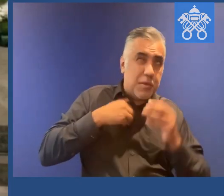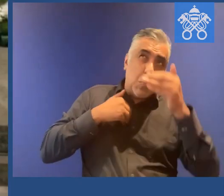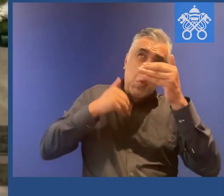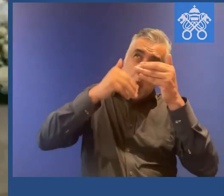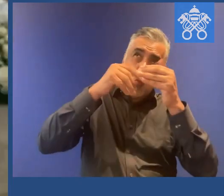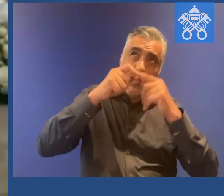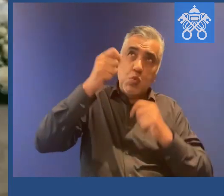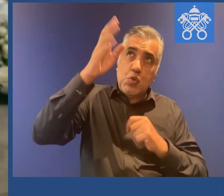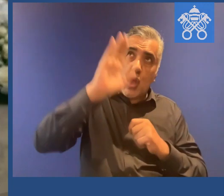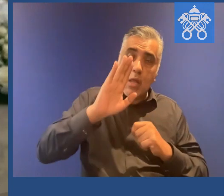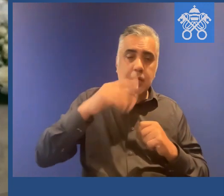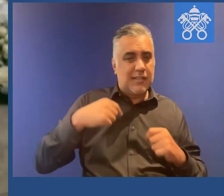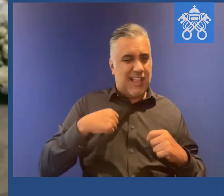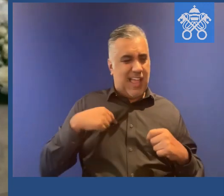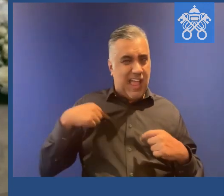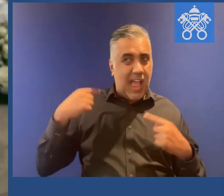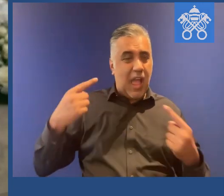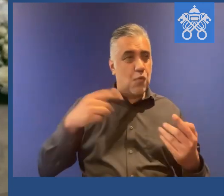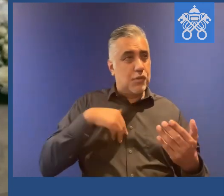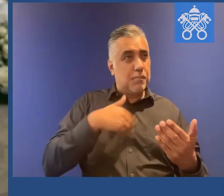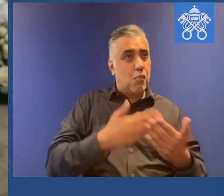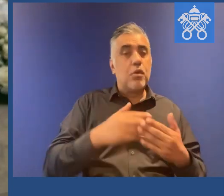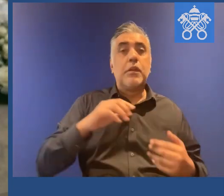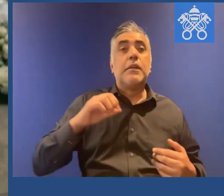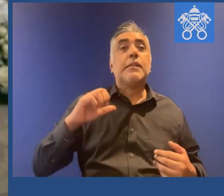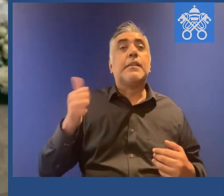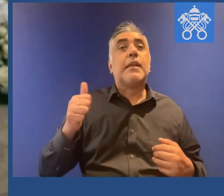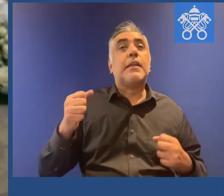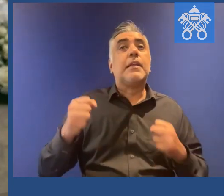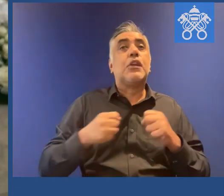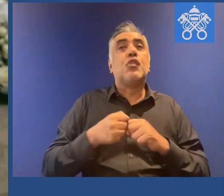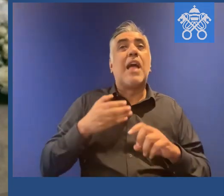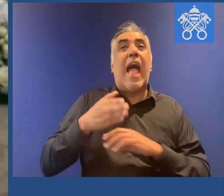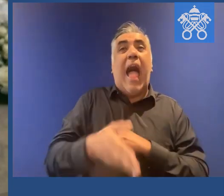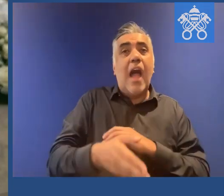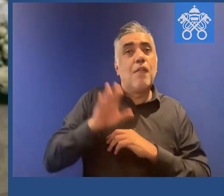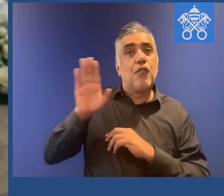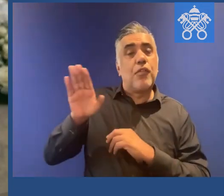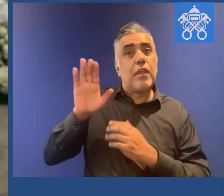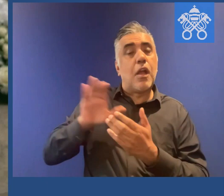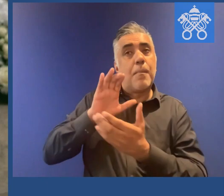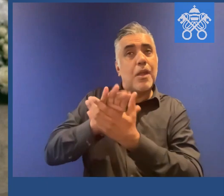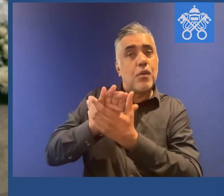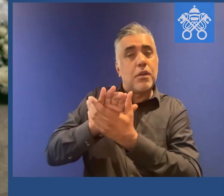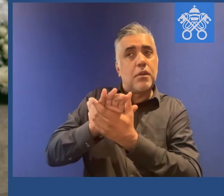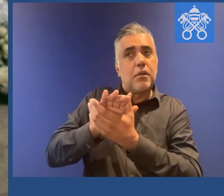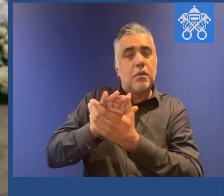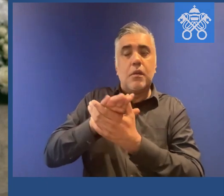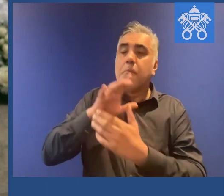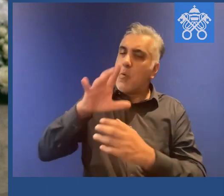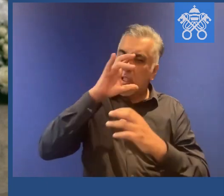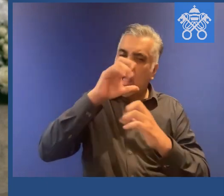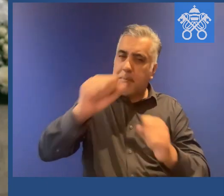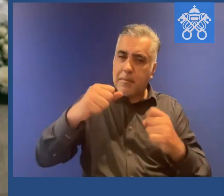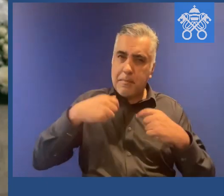Him, since I was born 10 years after their marriage. What captivated